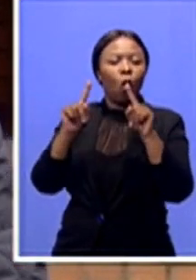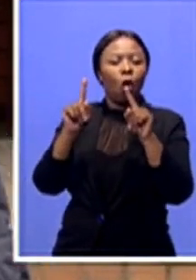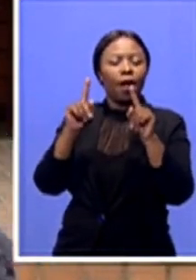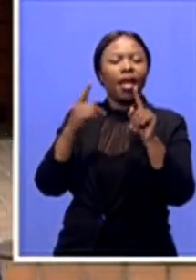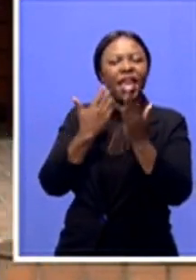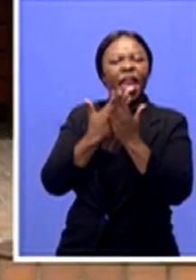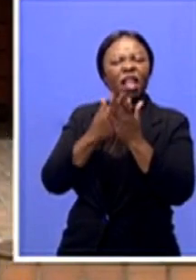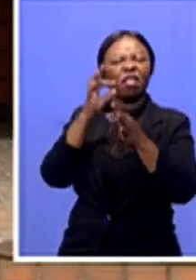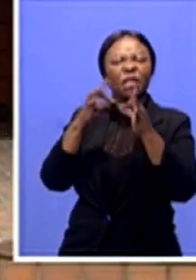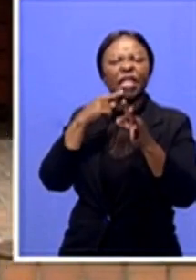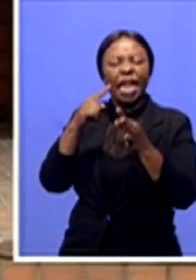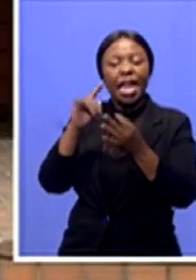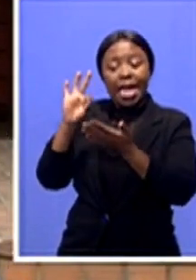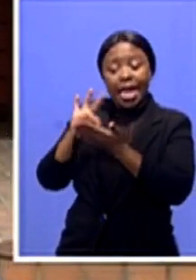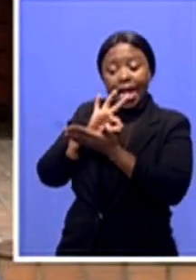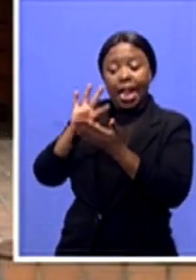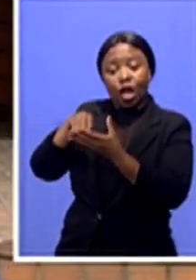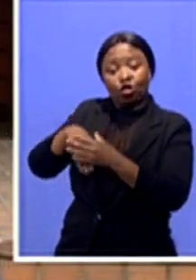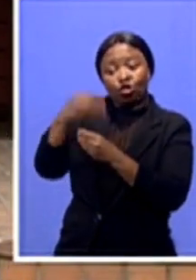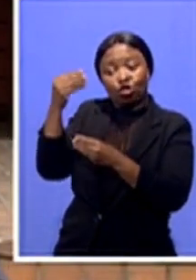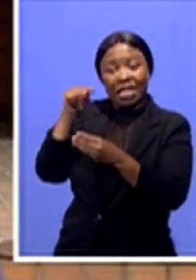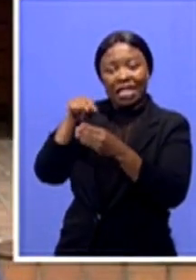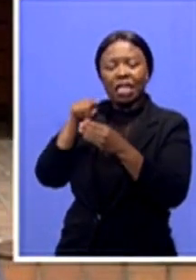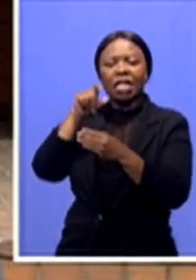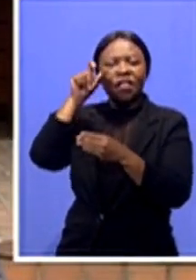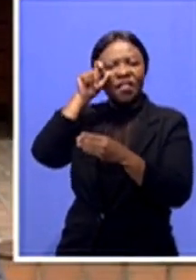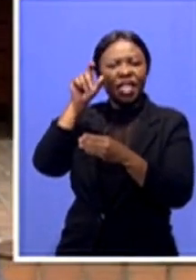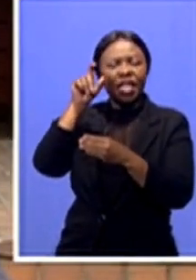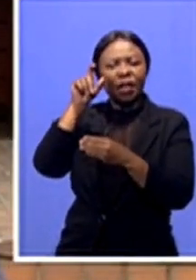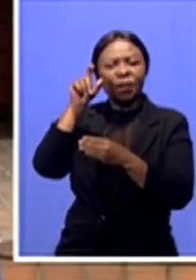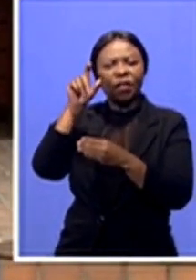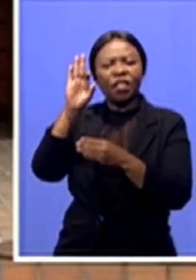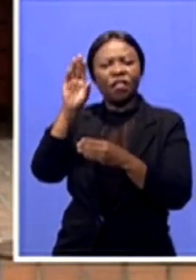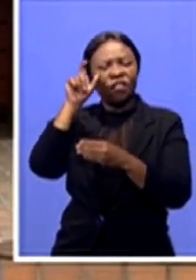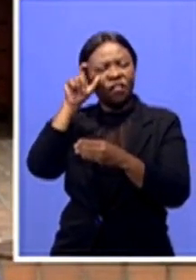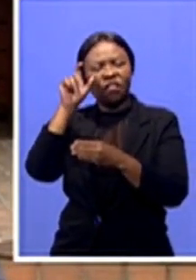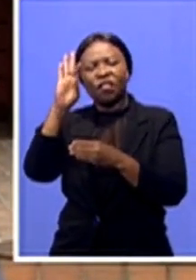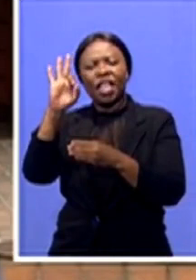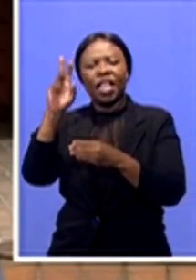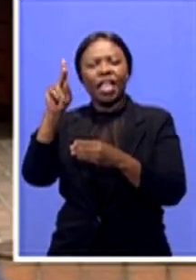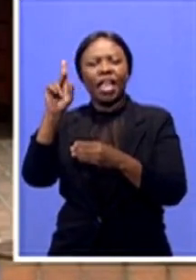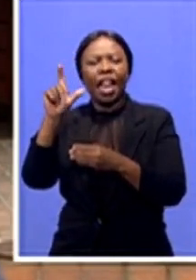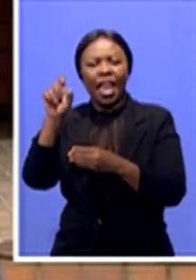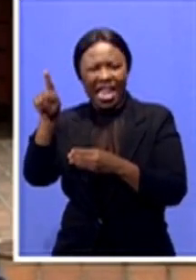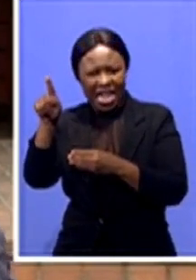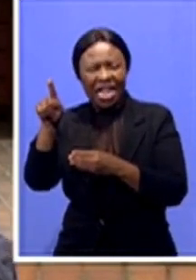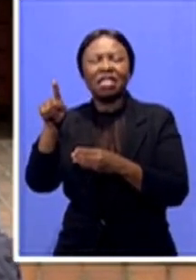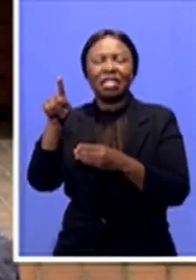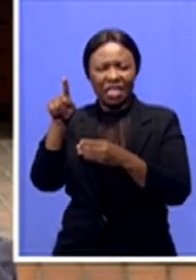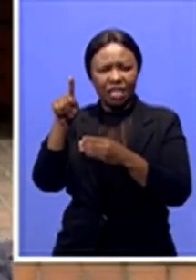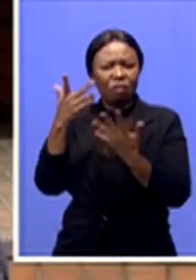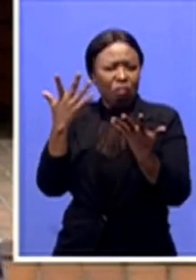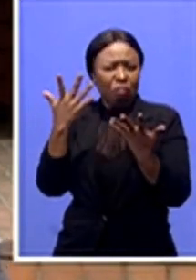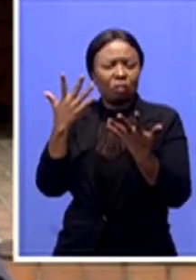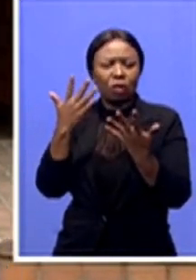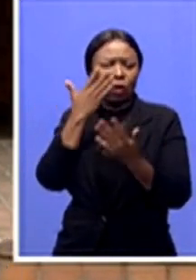of elections, Fikile Mbalula, is seemingly revving them up and hyping up their attention, particularly listening to